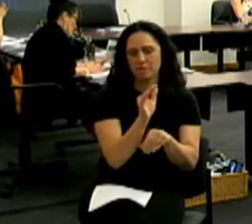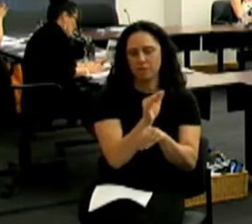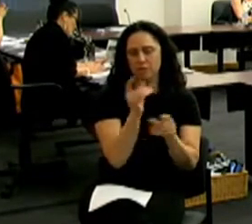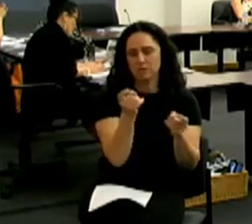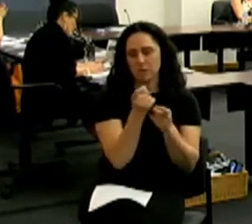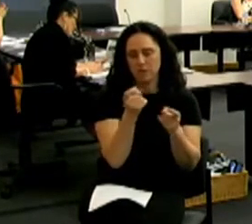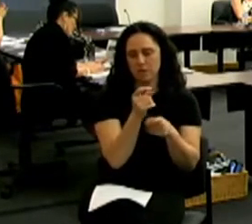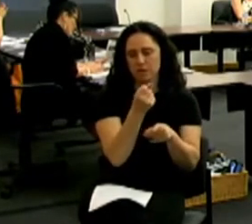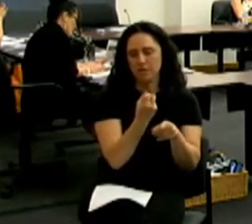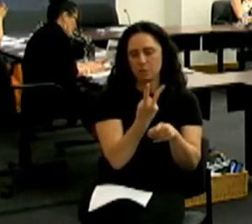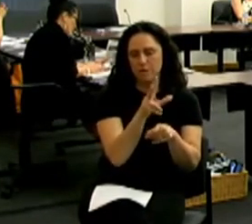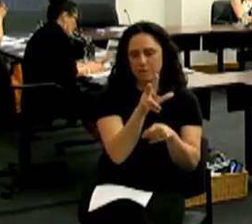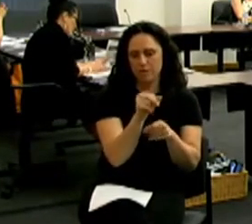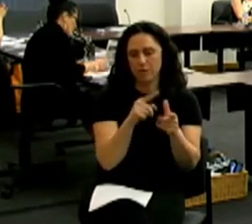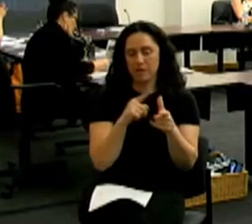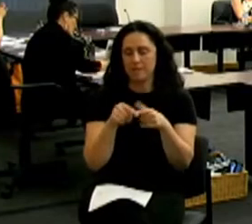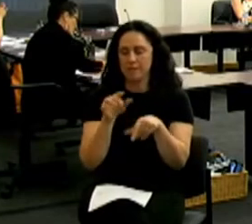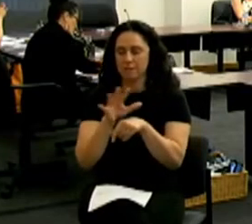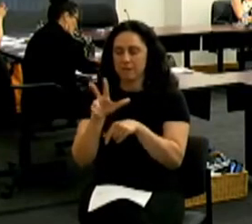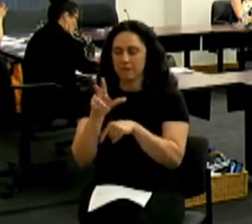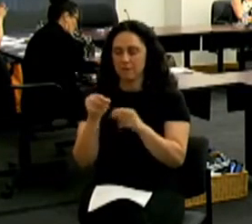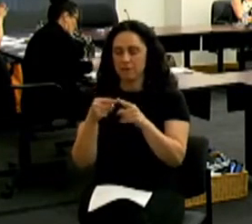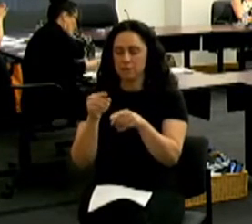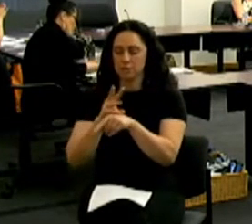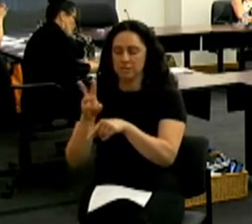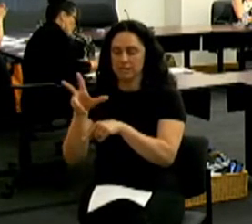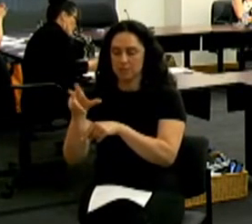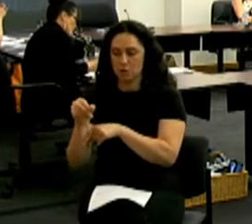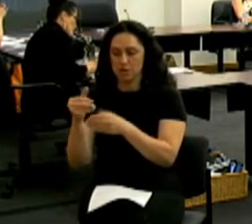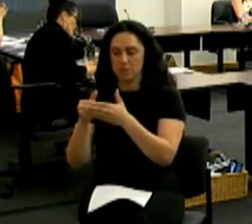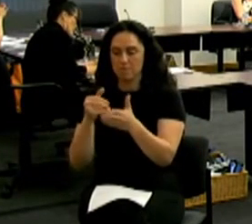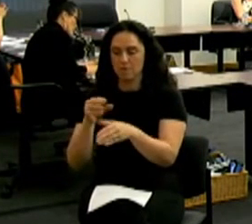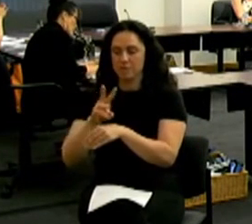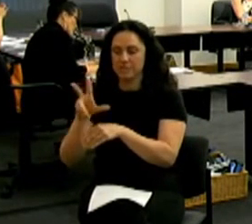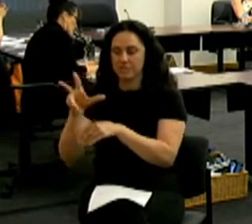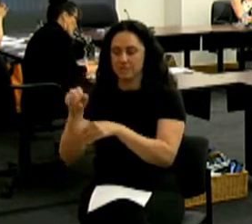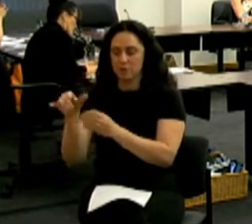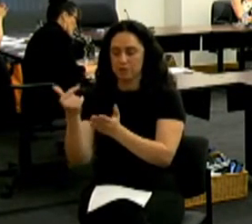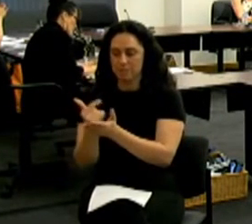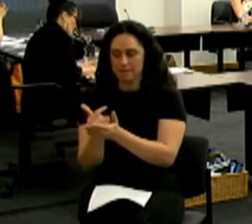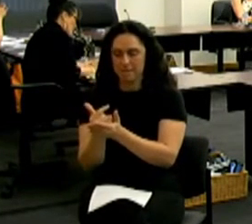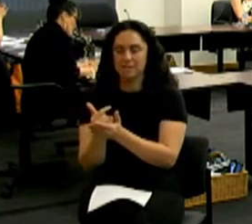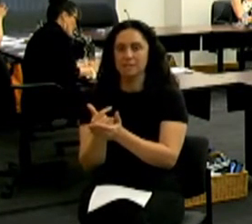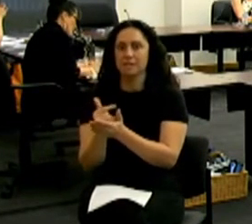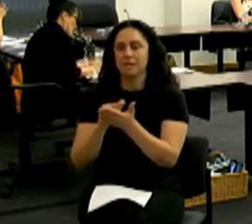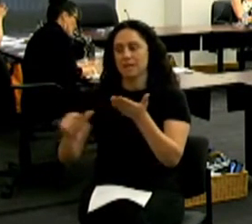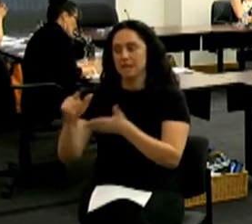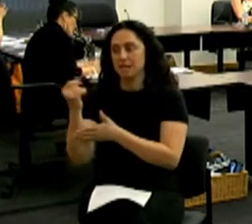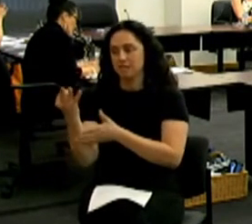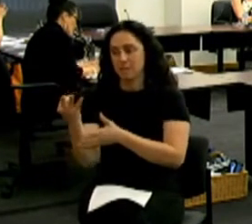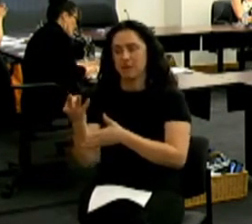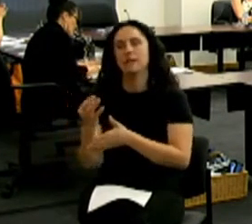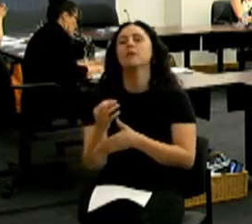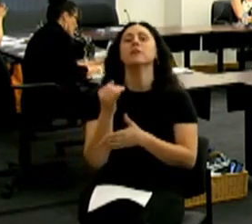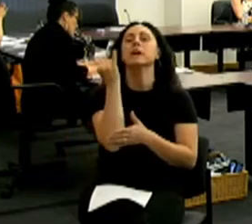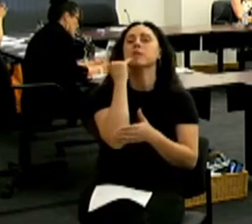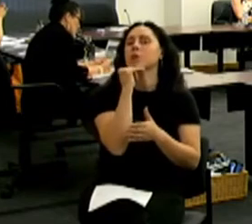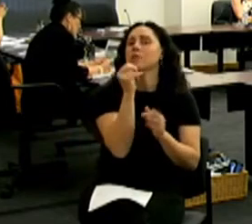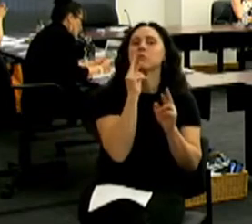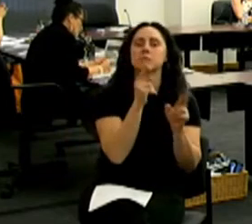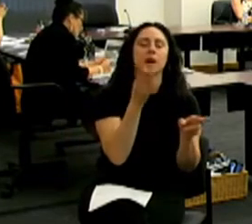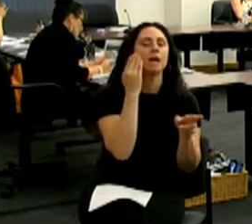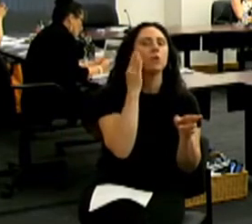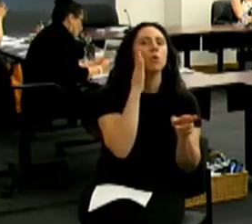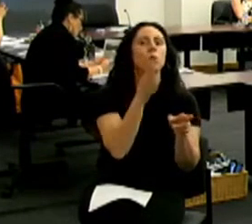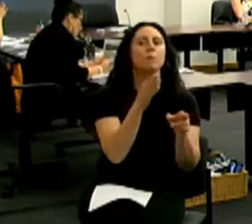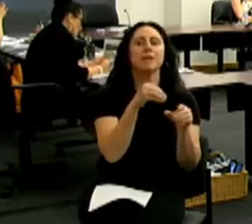at 12:30, and then 5:30 to 6:30 prior to the 6:30 commencement ceremony next Friday. So if you haven't responded, I